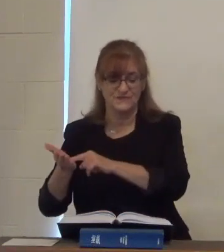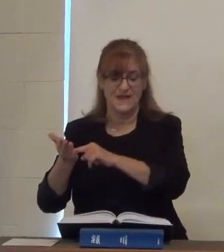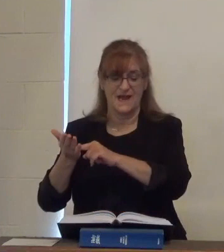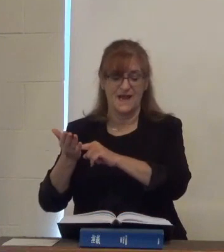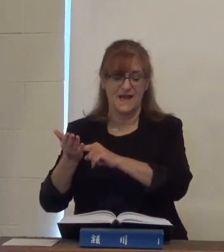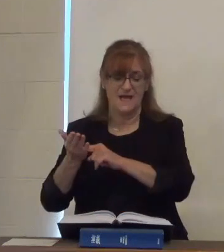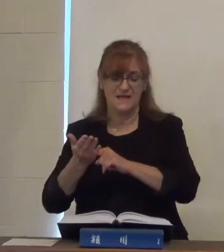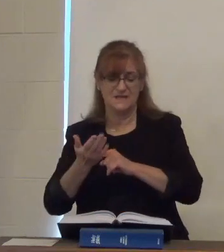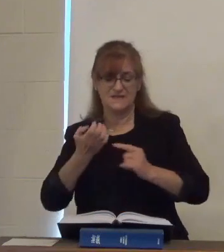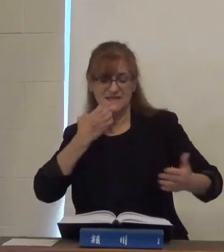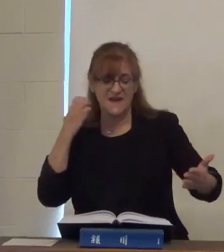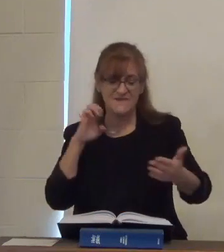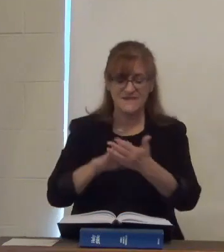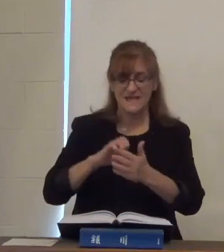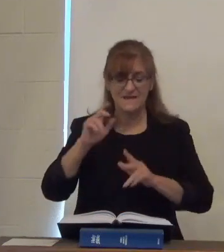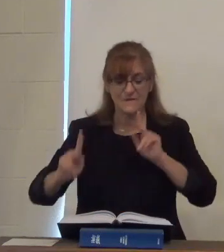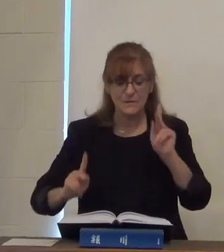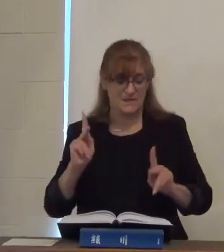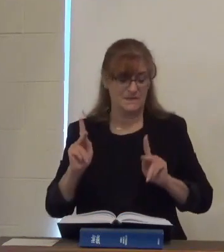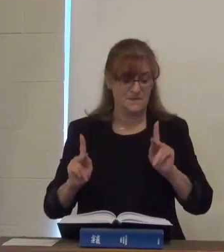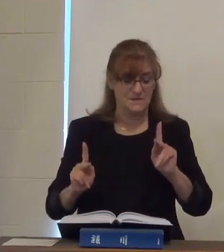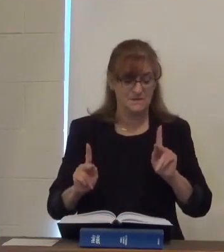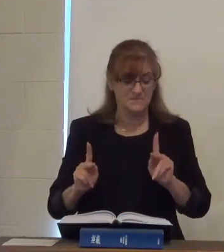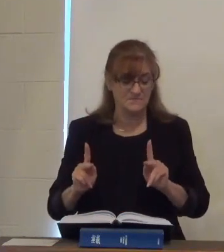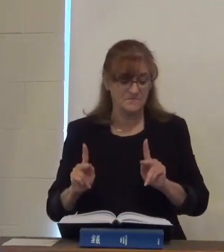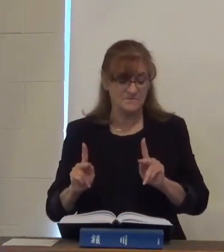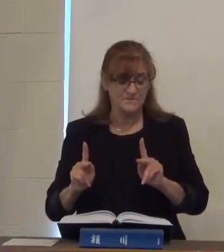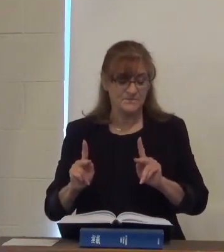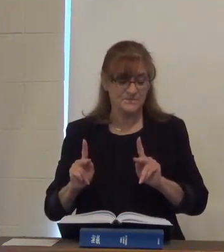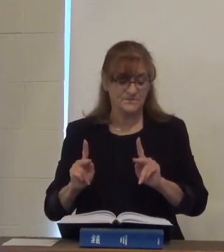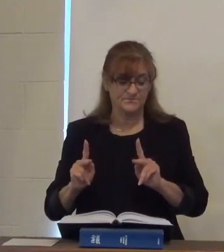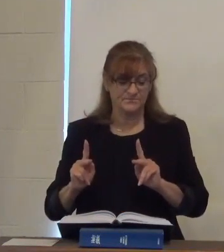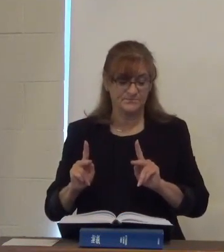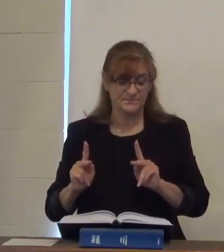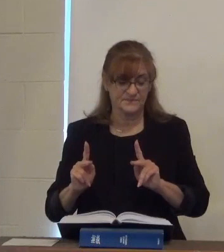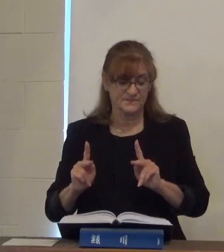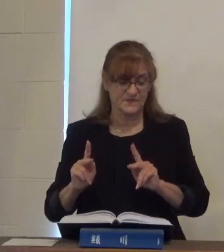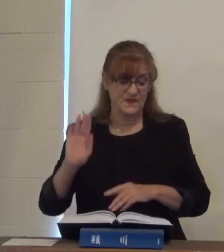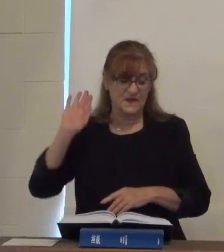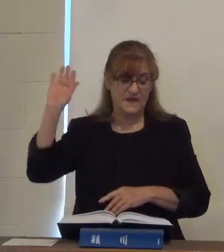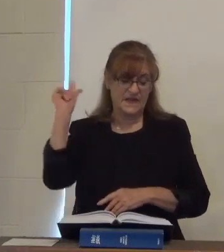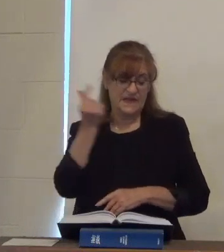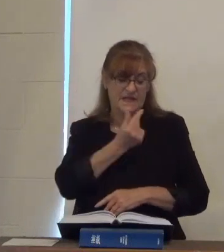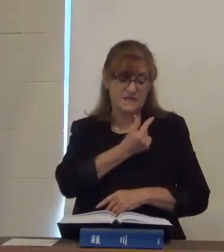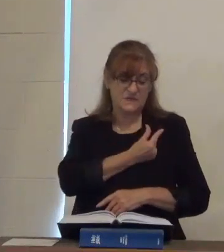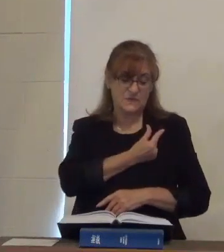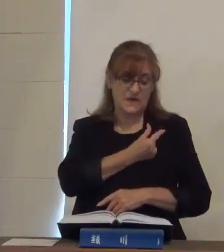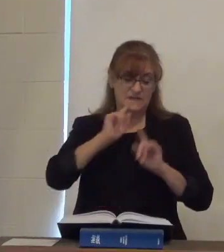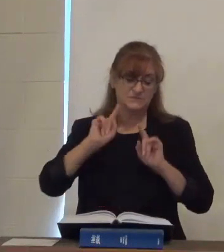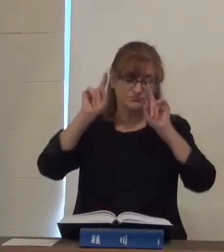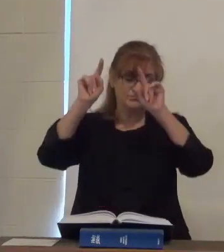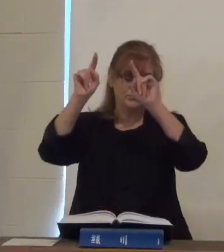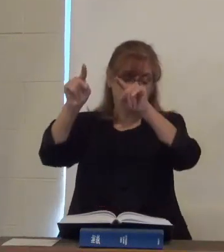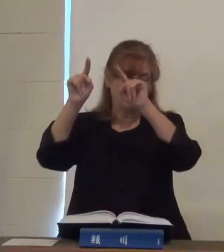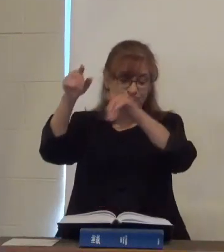by nails of cruel man, and to his cross as